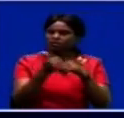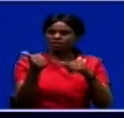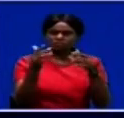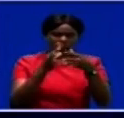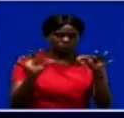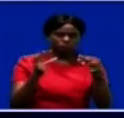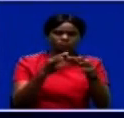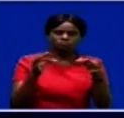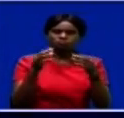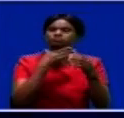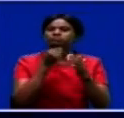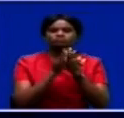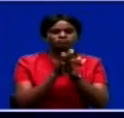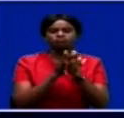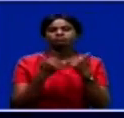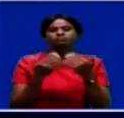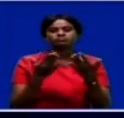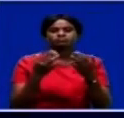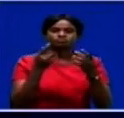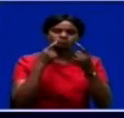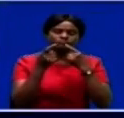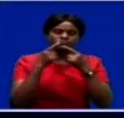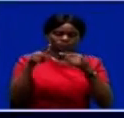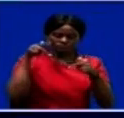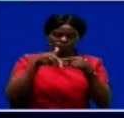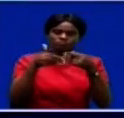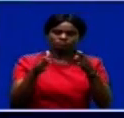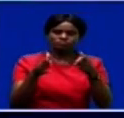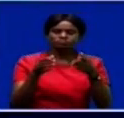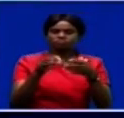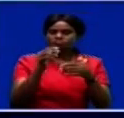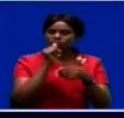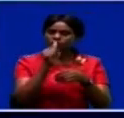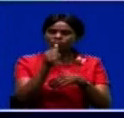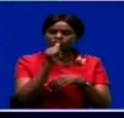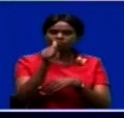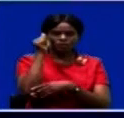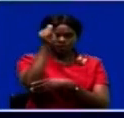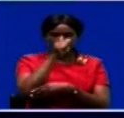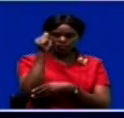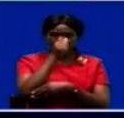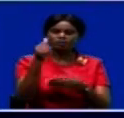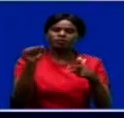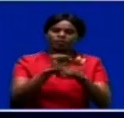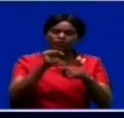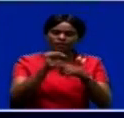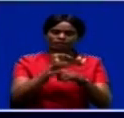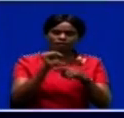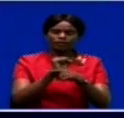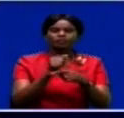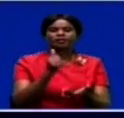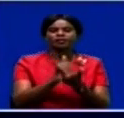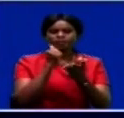stories of public interest. She was speaking during the launch of the Bloomberg Media Initiative Africa Financial Journalism Training, which will